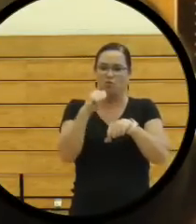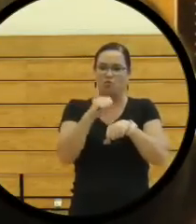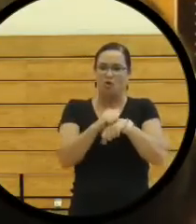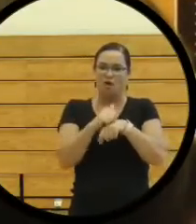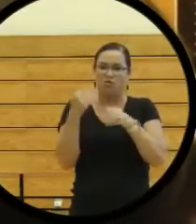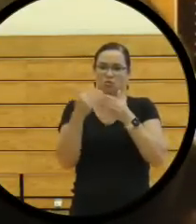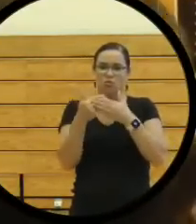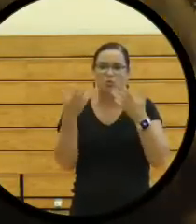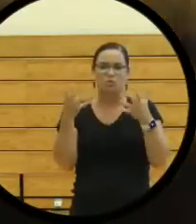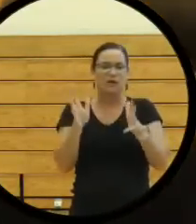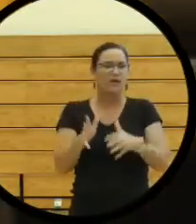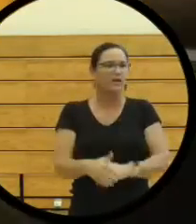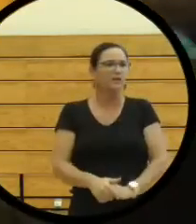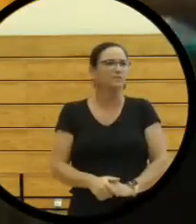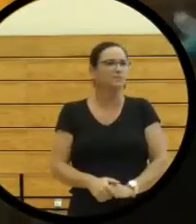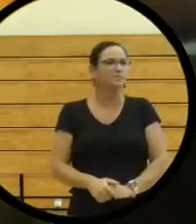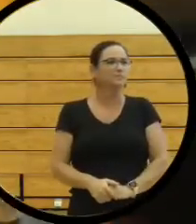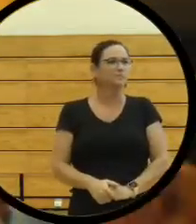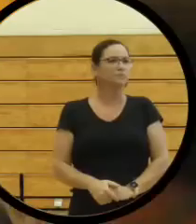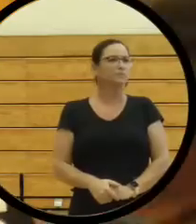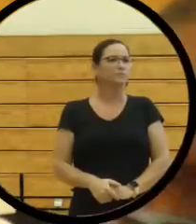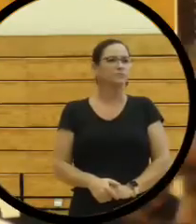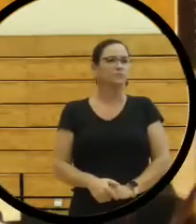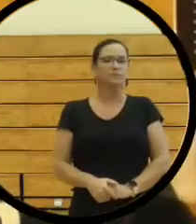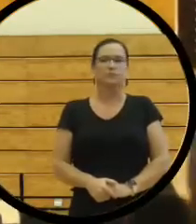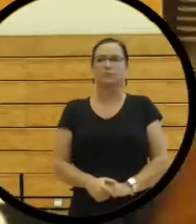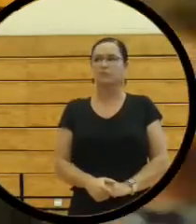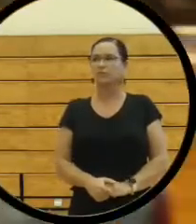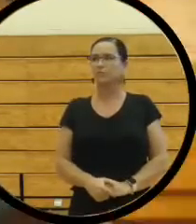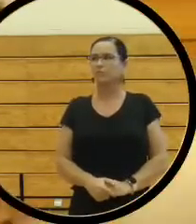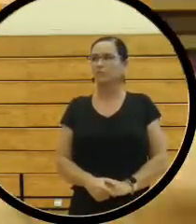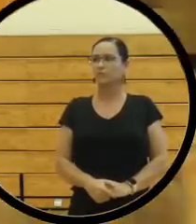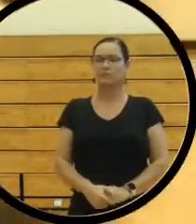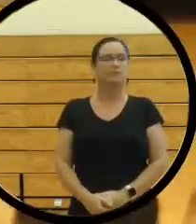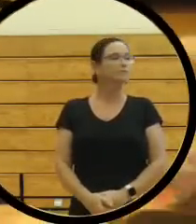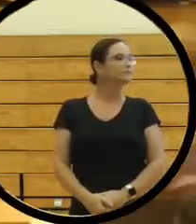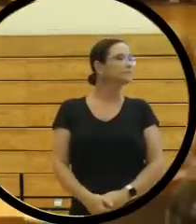right? Thank you so much.